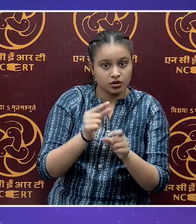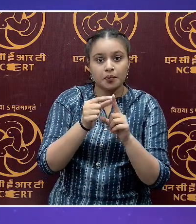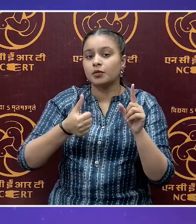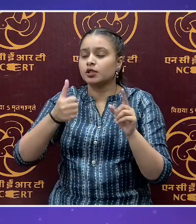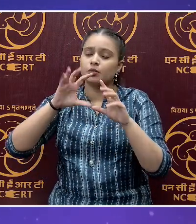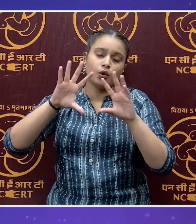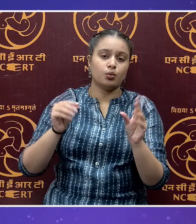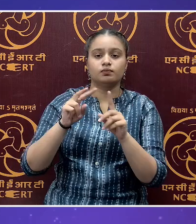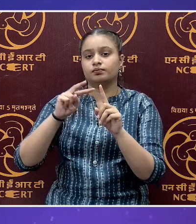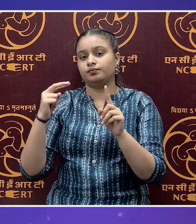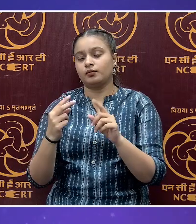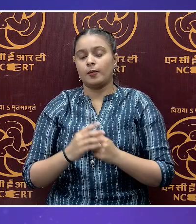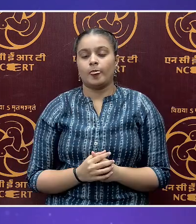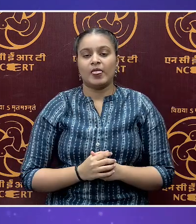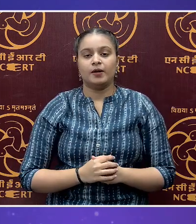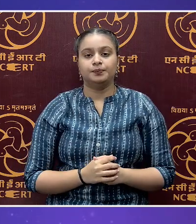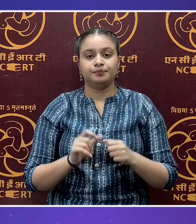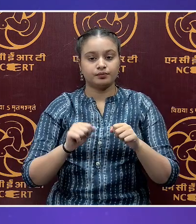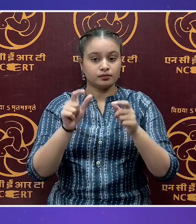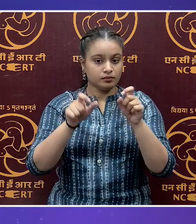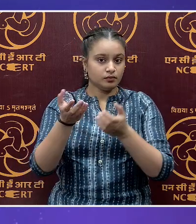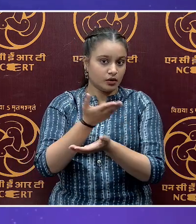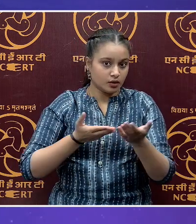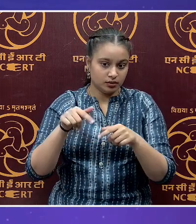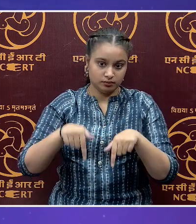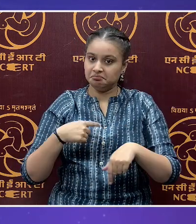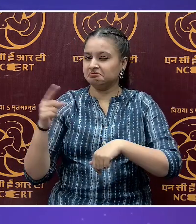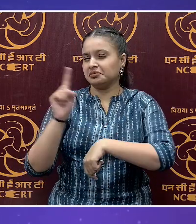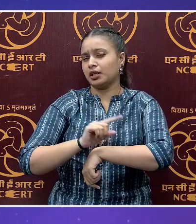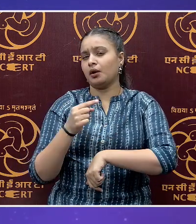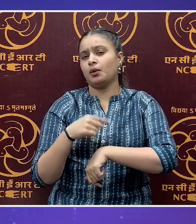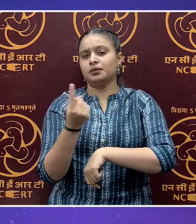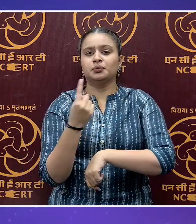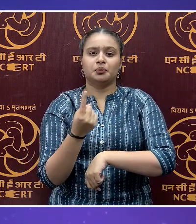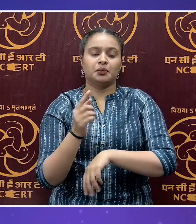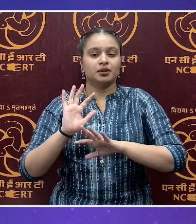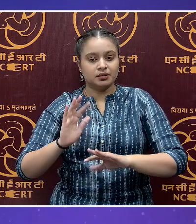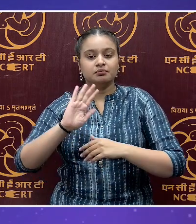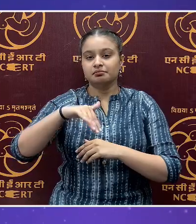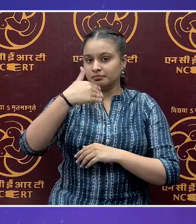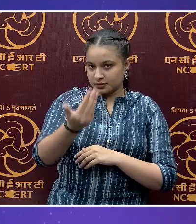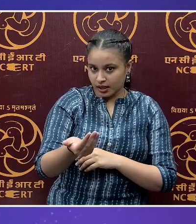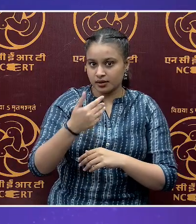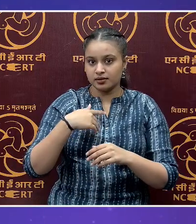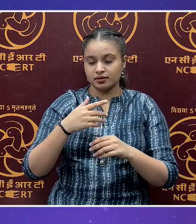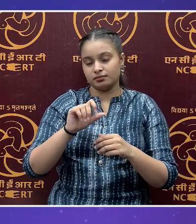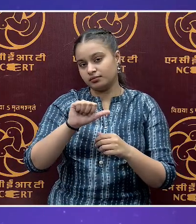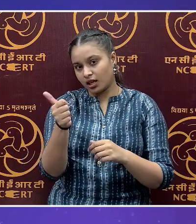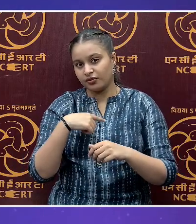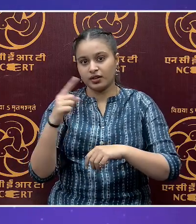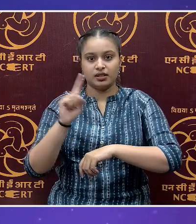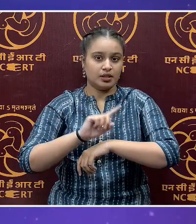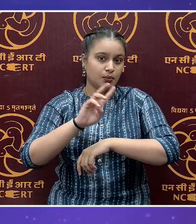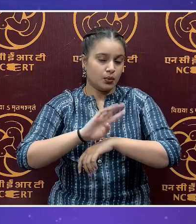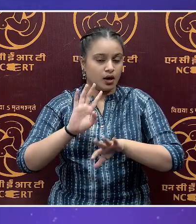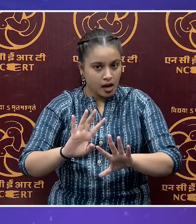of view. Yeah. Right. And viewers, this is just the day one of this orientation program. We'll be coming with some more facts